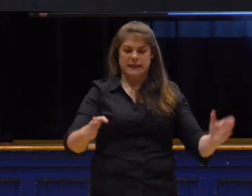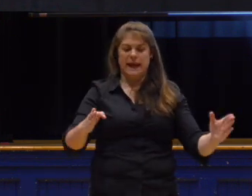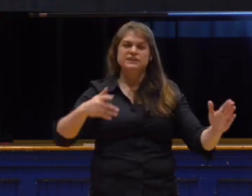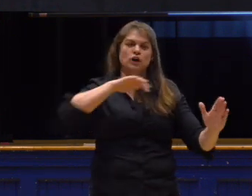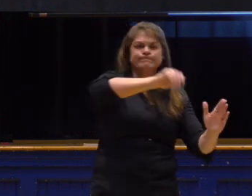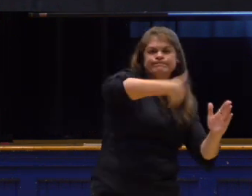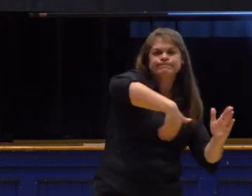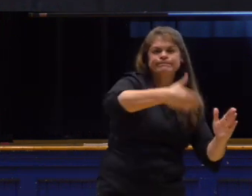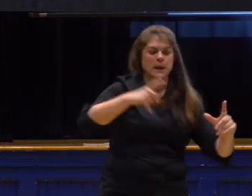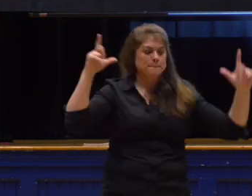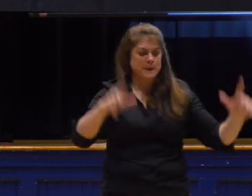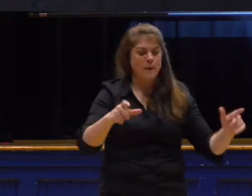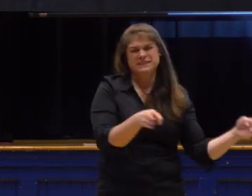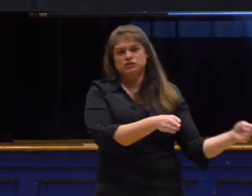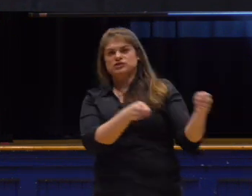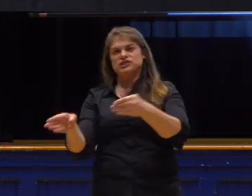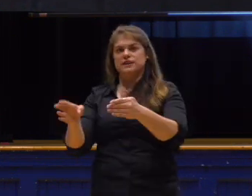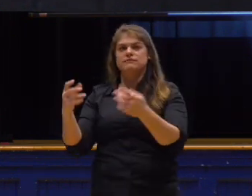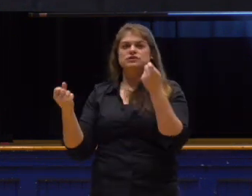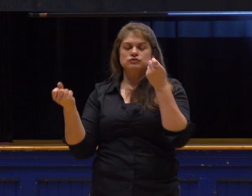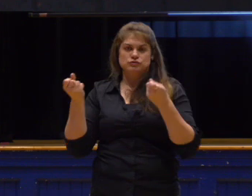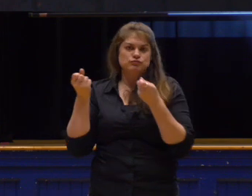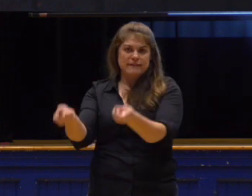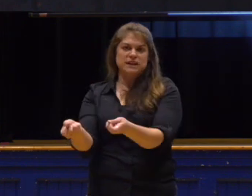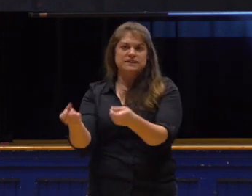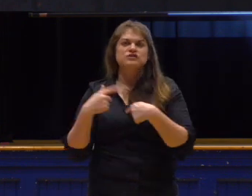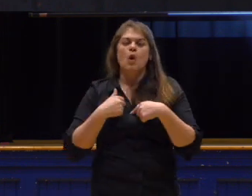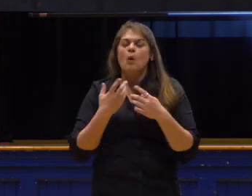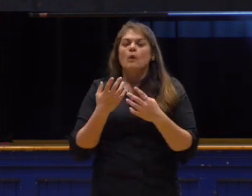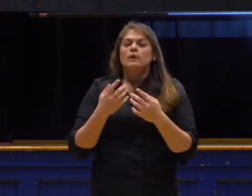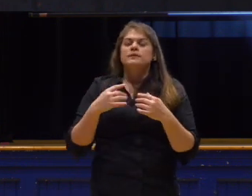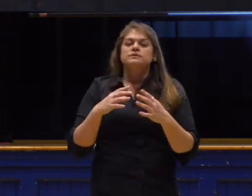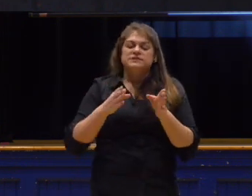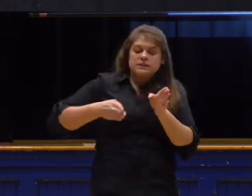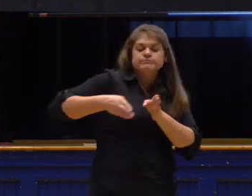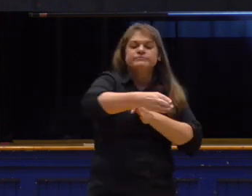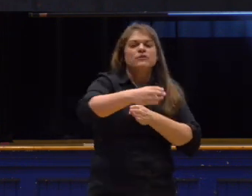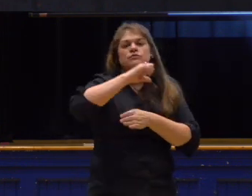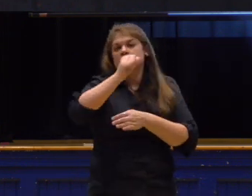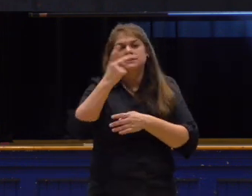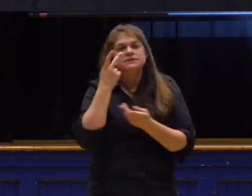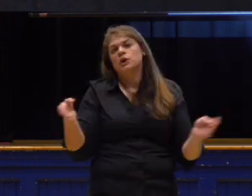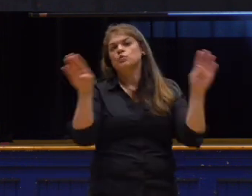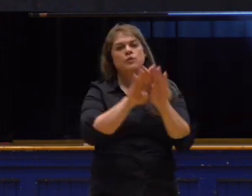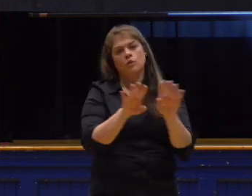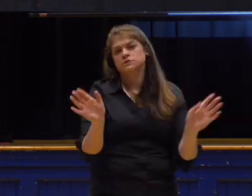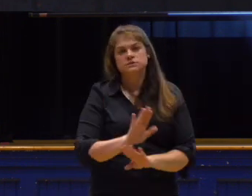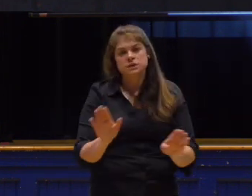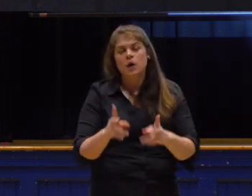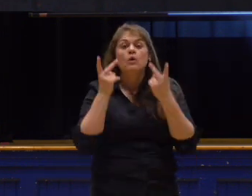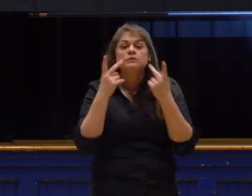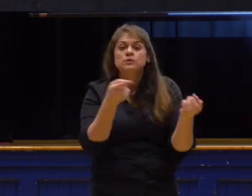shift traffic. So the major throughways through the project, you won't see road closures. What you will